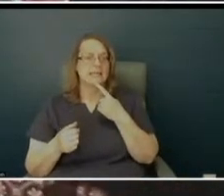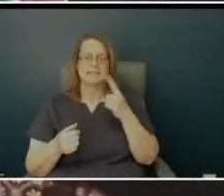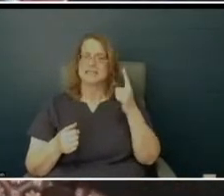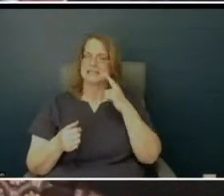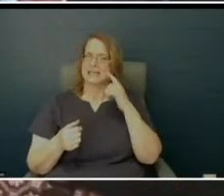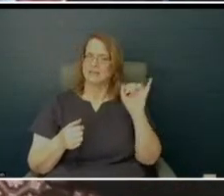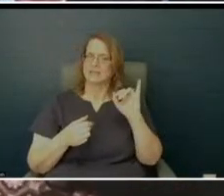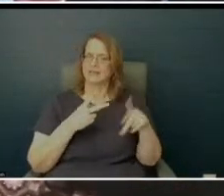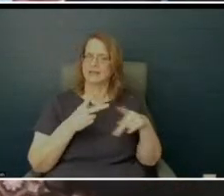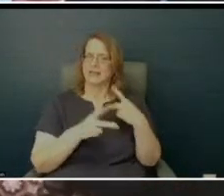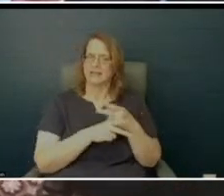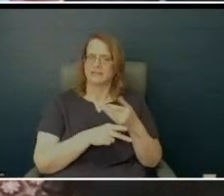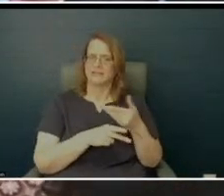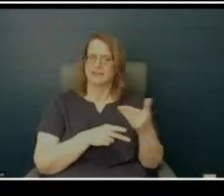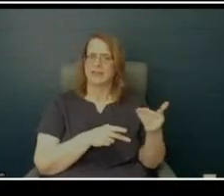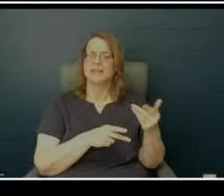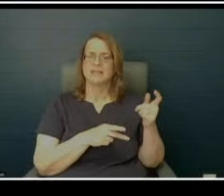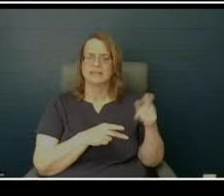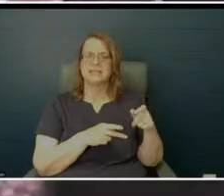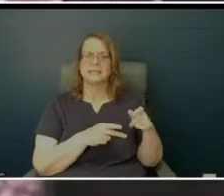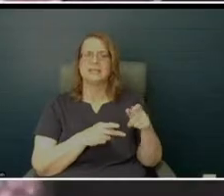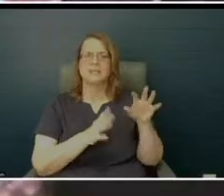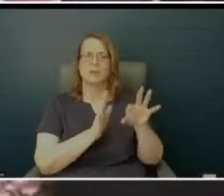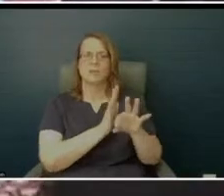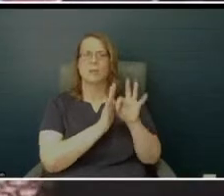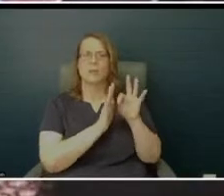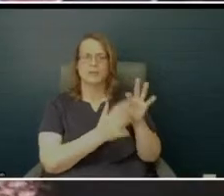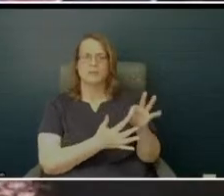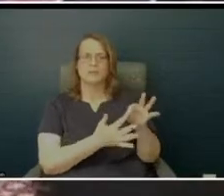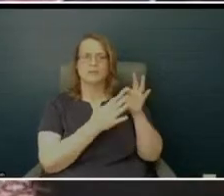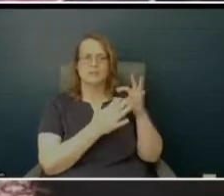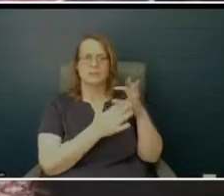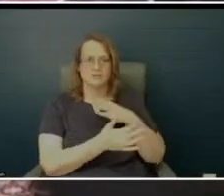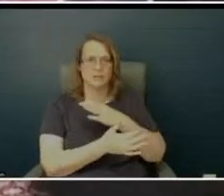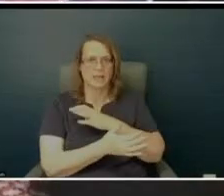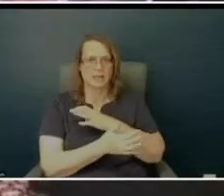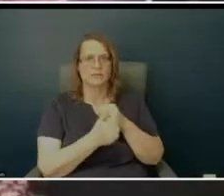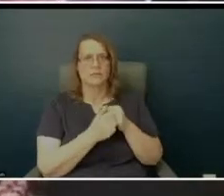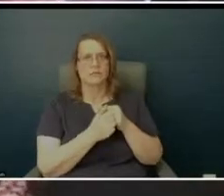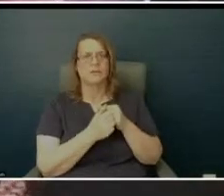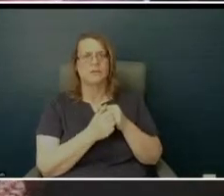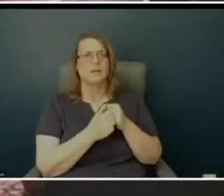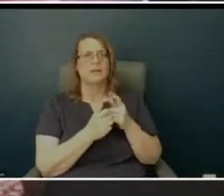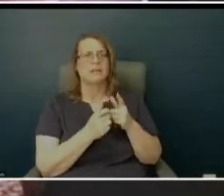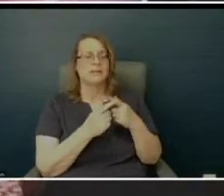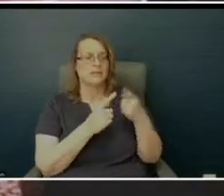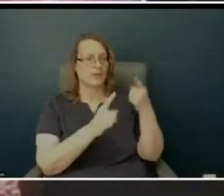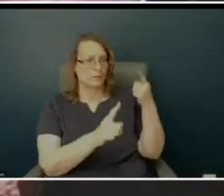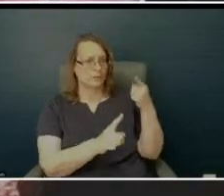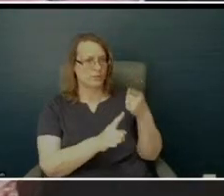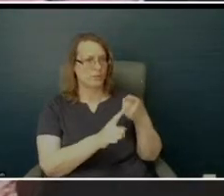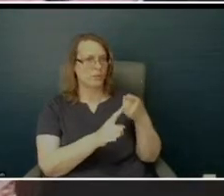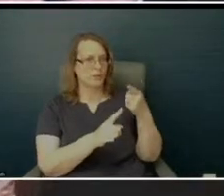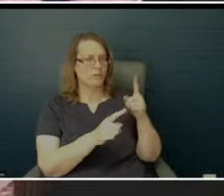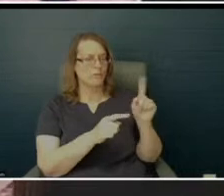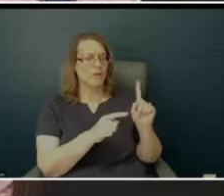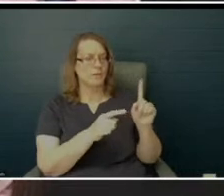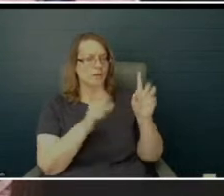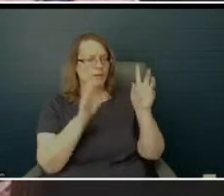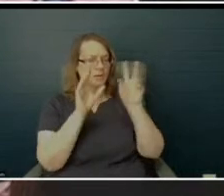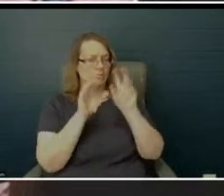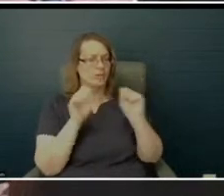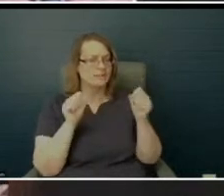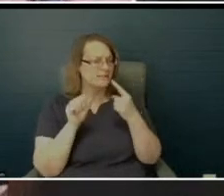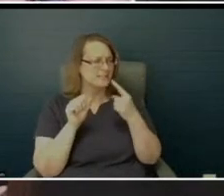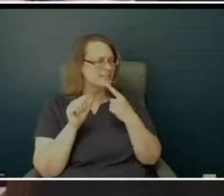that would warrant appointment of a special counsel." There was a point at which the president said something